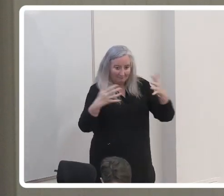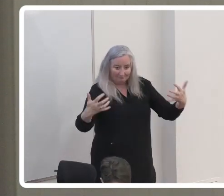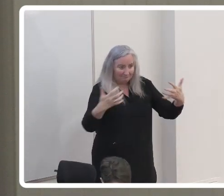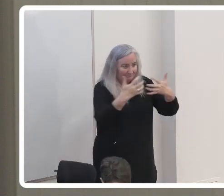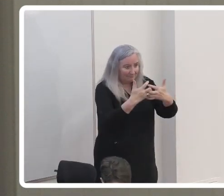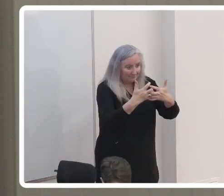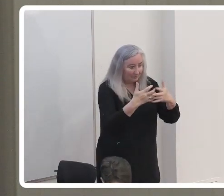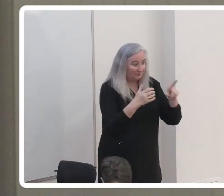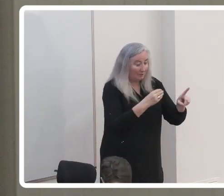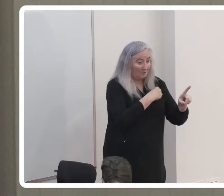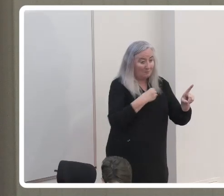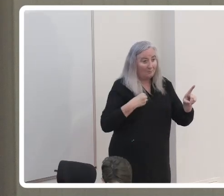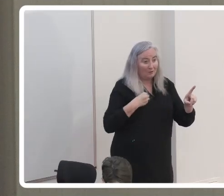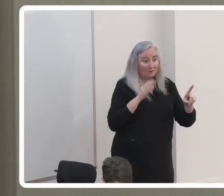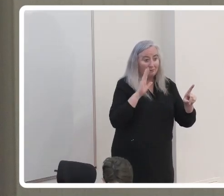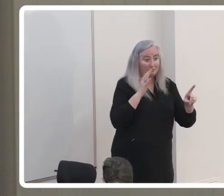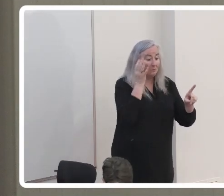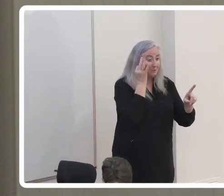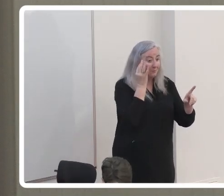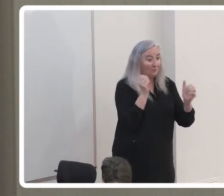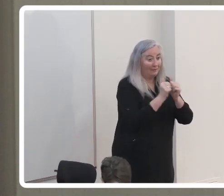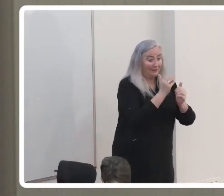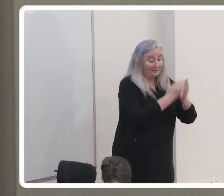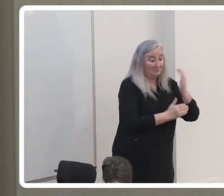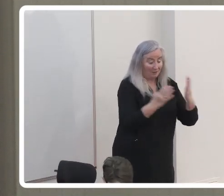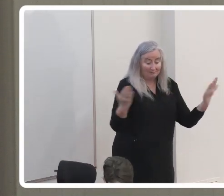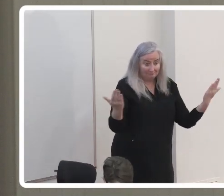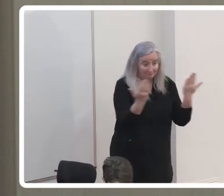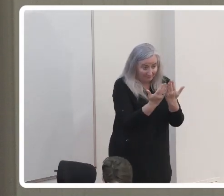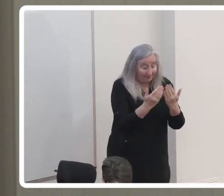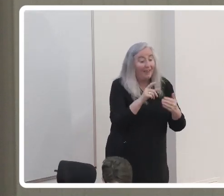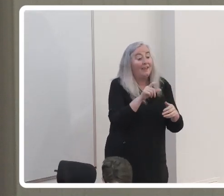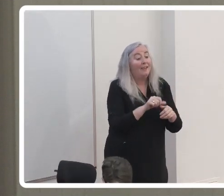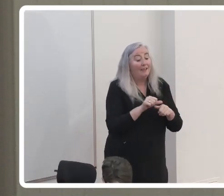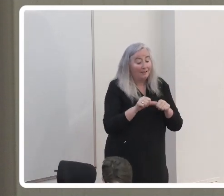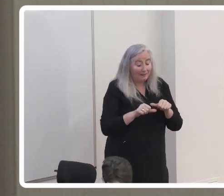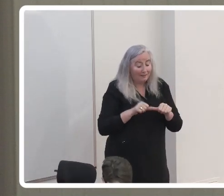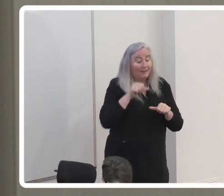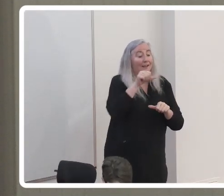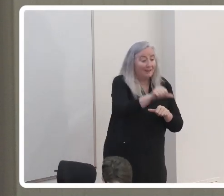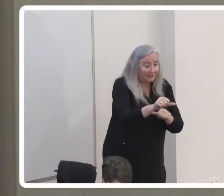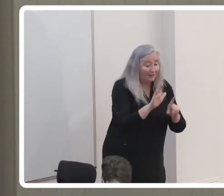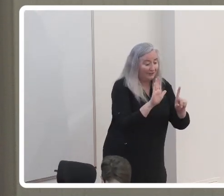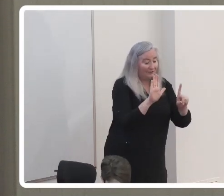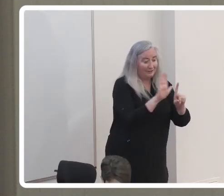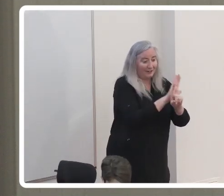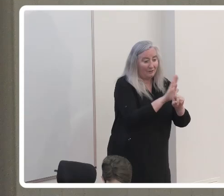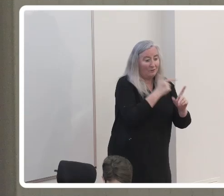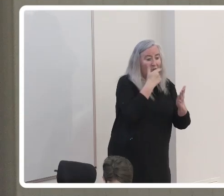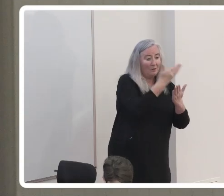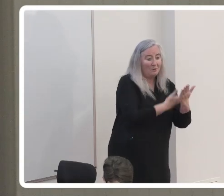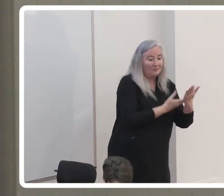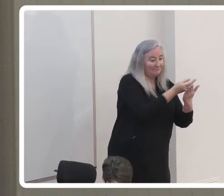the disability community to prepare a thorough shadow report covering all aspects of the CRPD. This report had